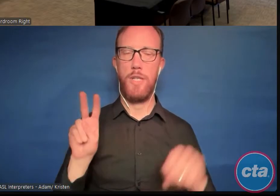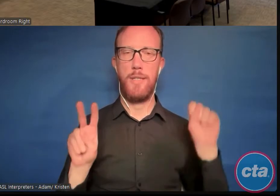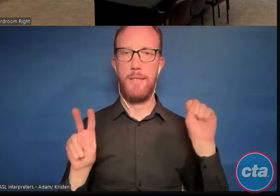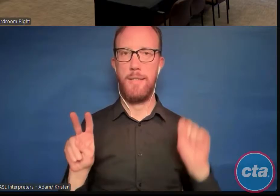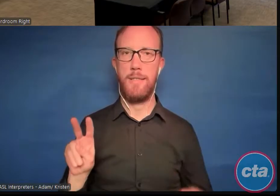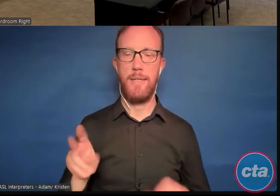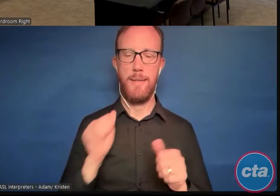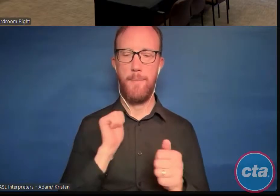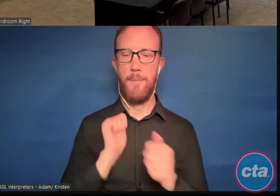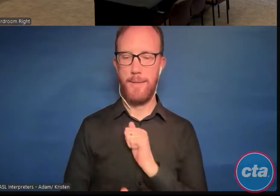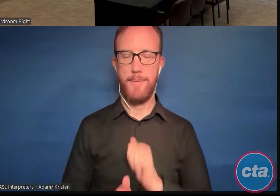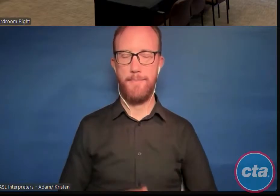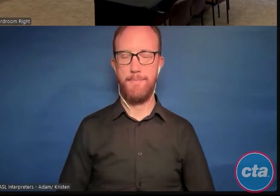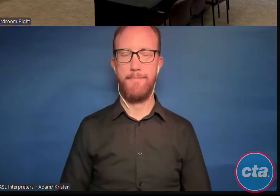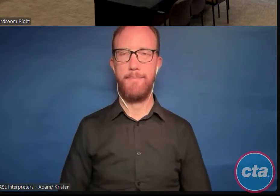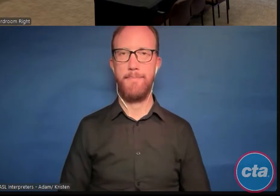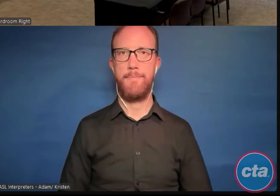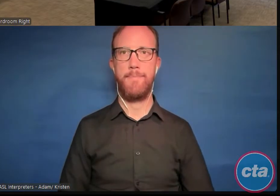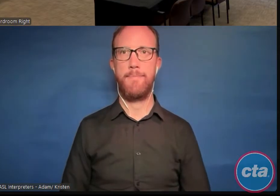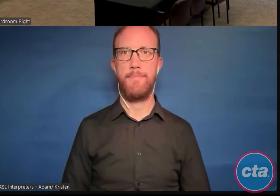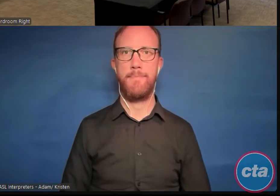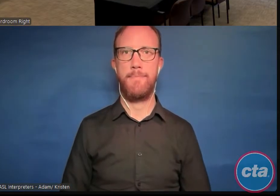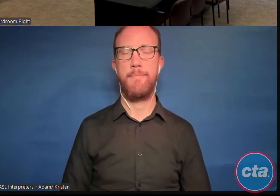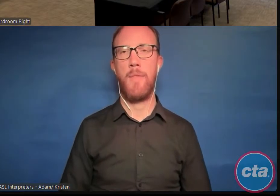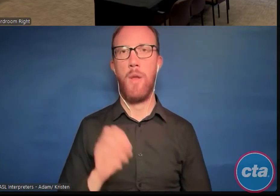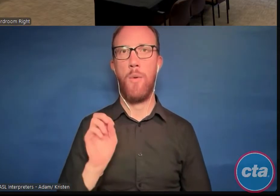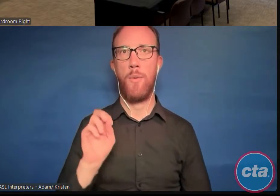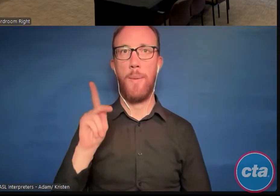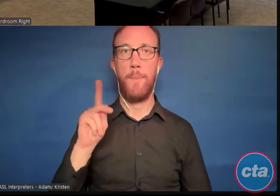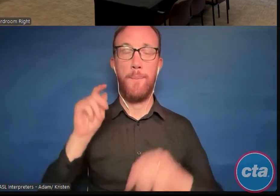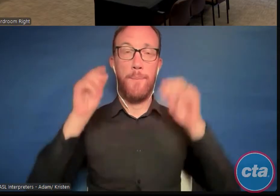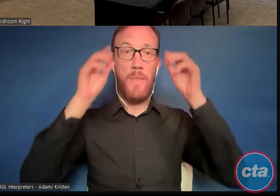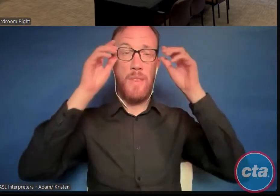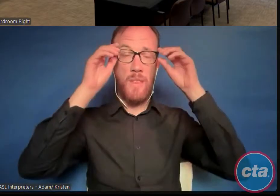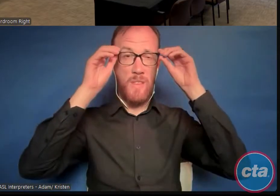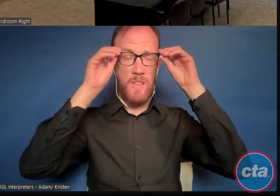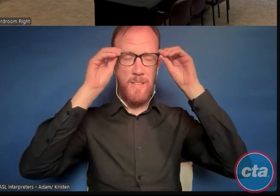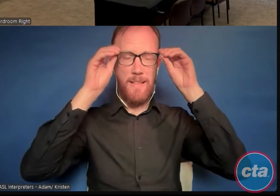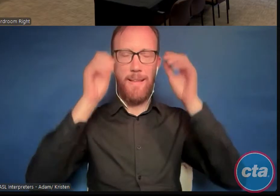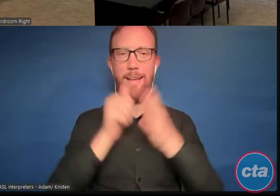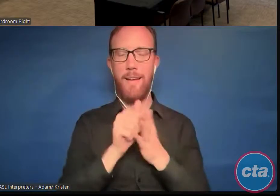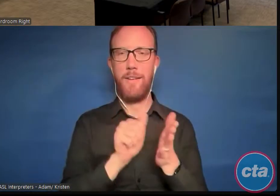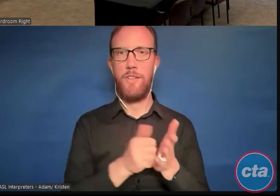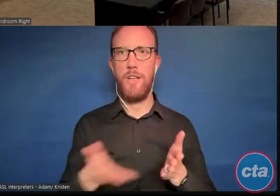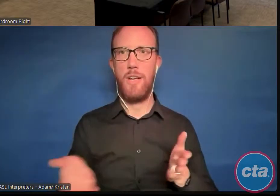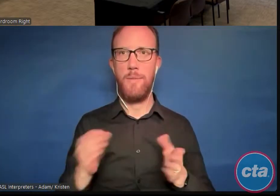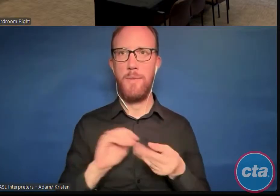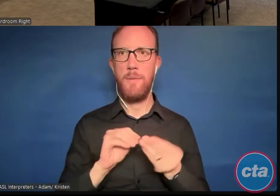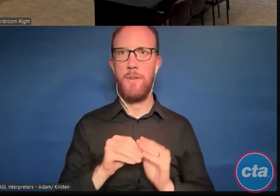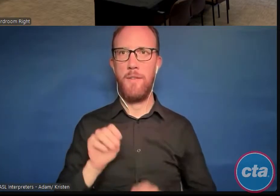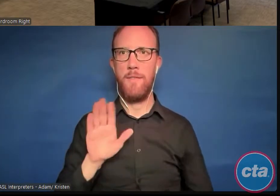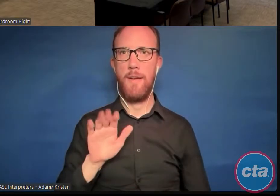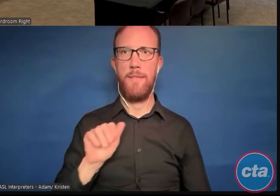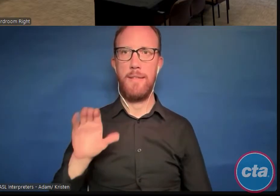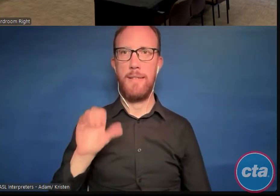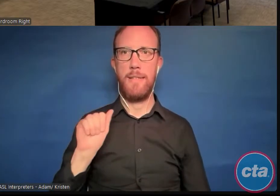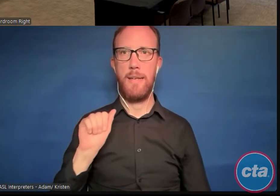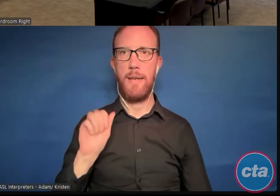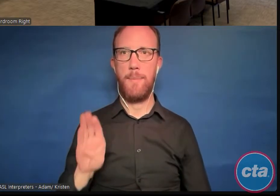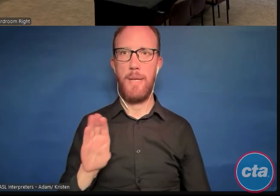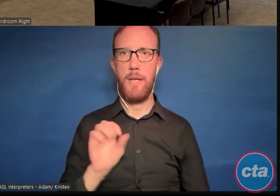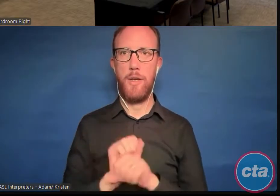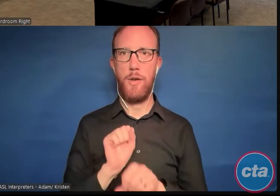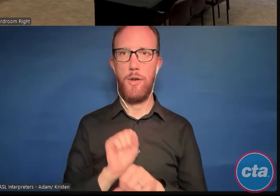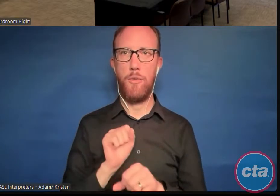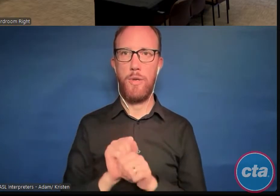Motion passes. Okay, so agenda item 5, the CAB working session includes